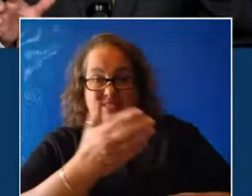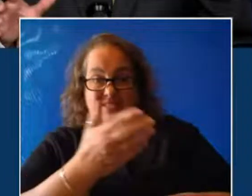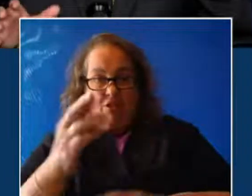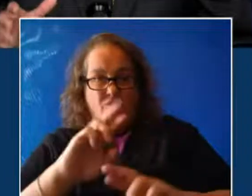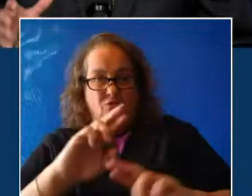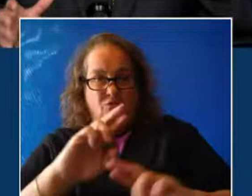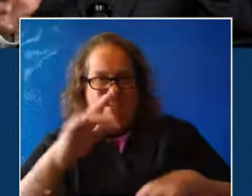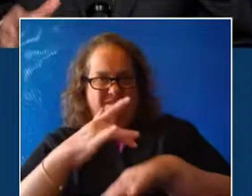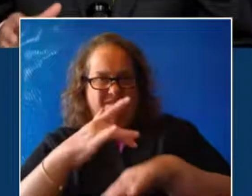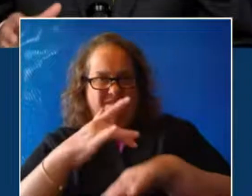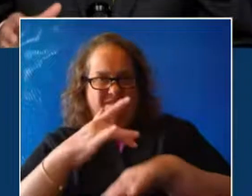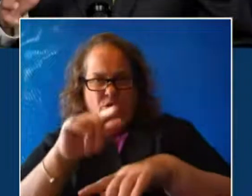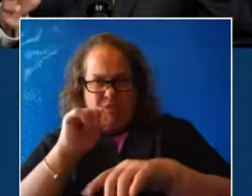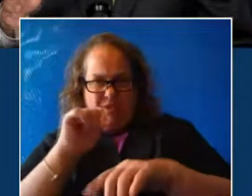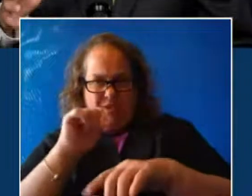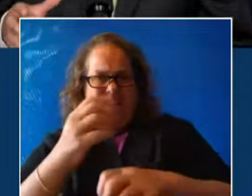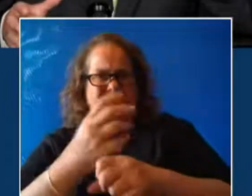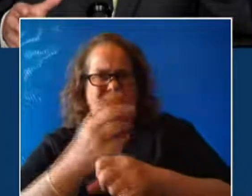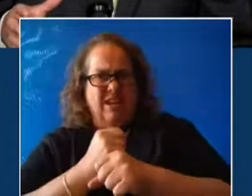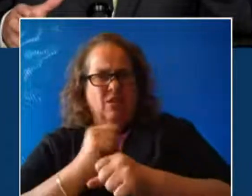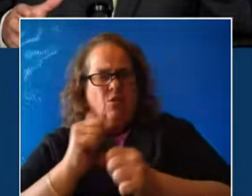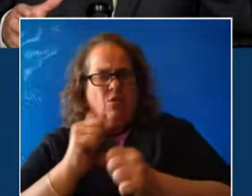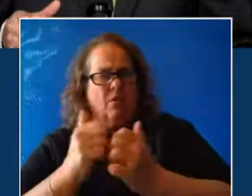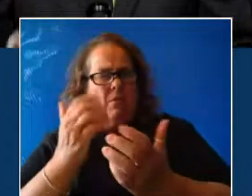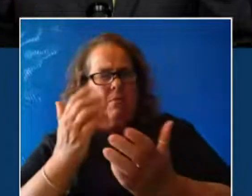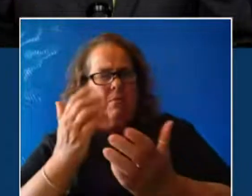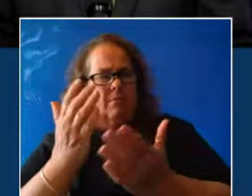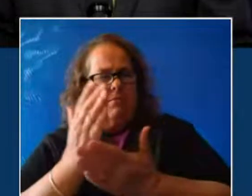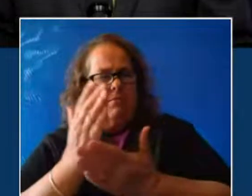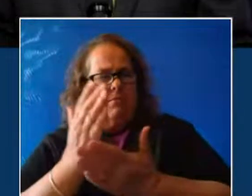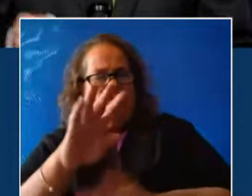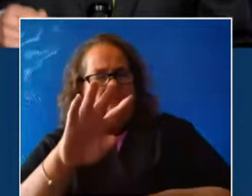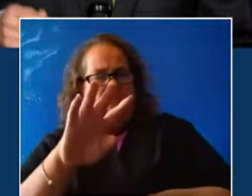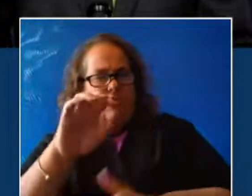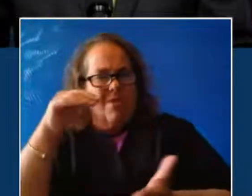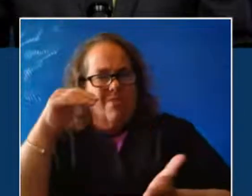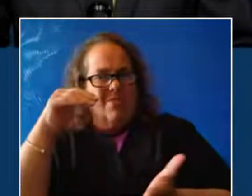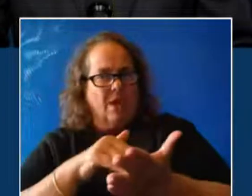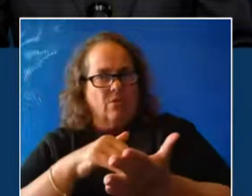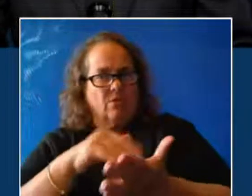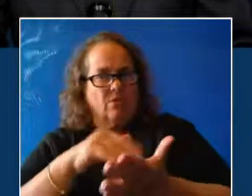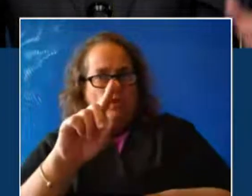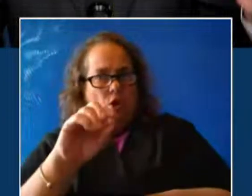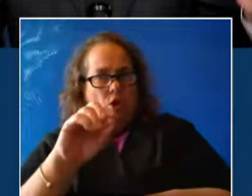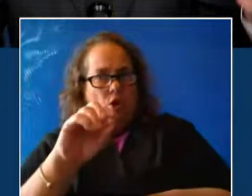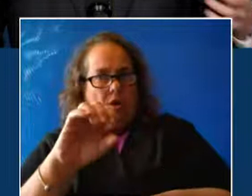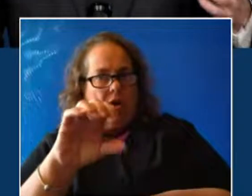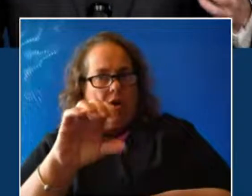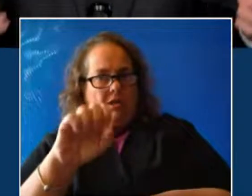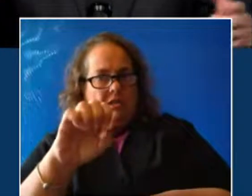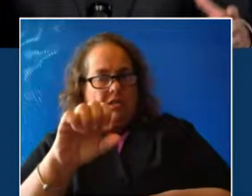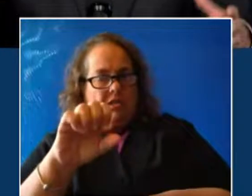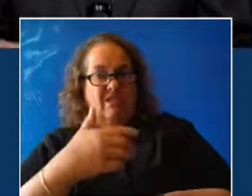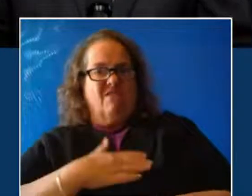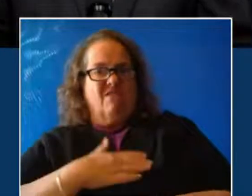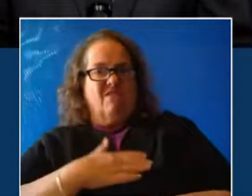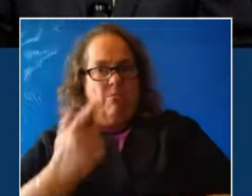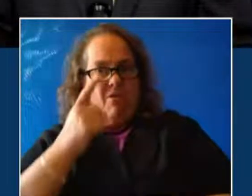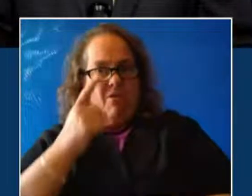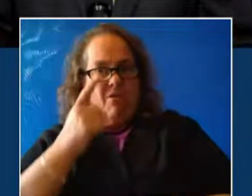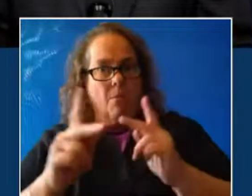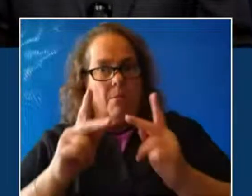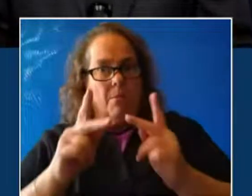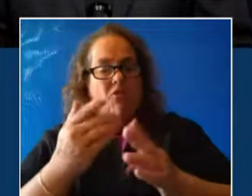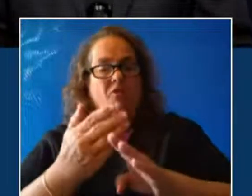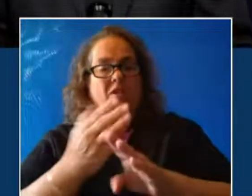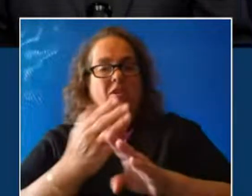about 400,000 doses that are available for people before we get the next group of at least